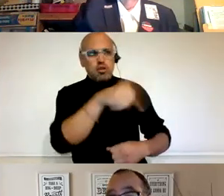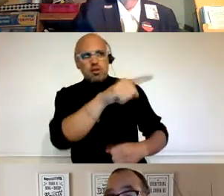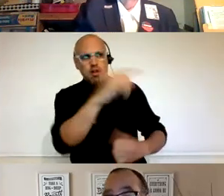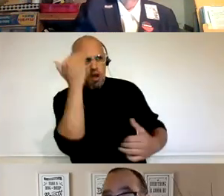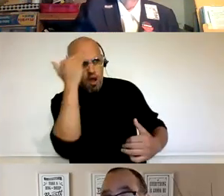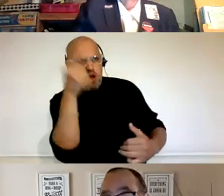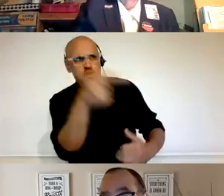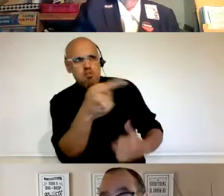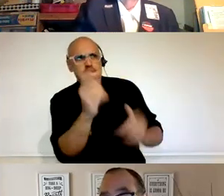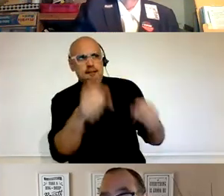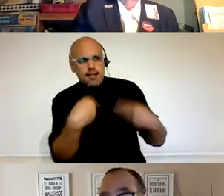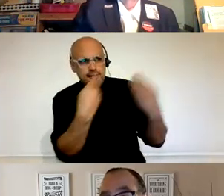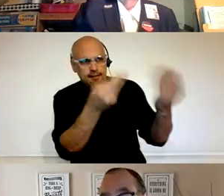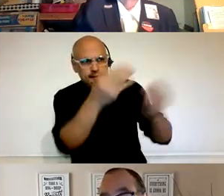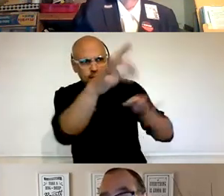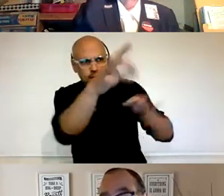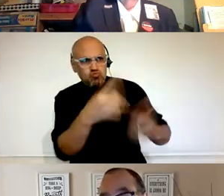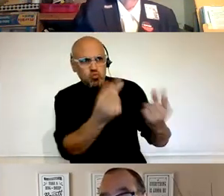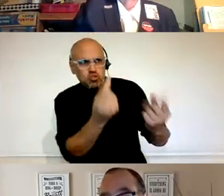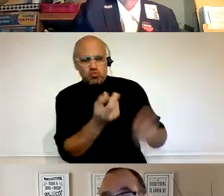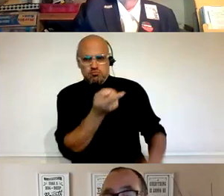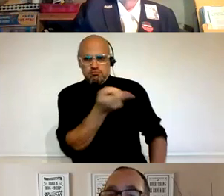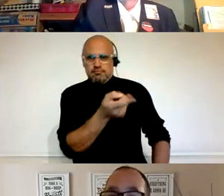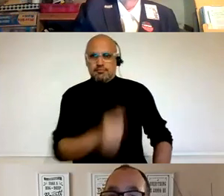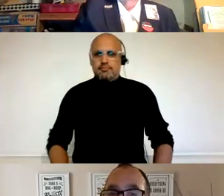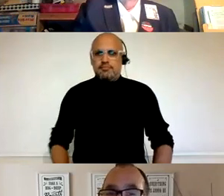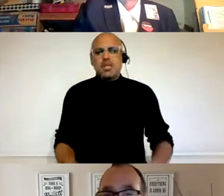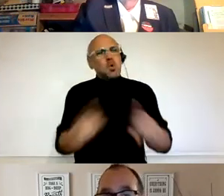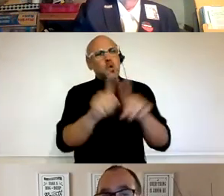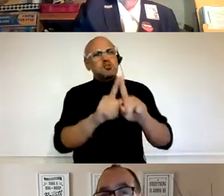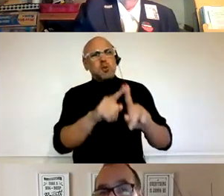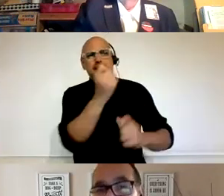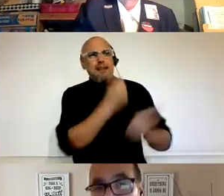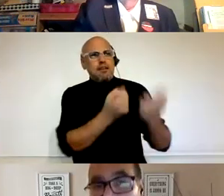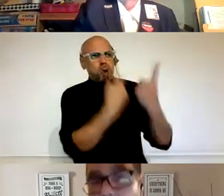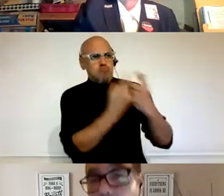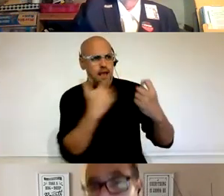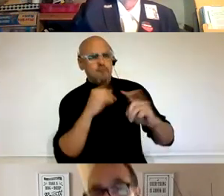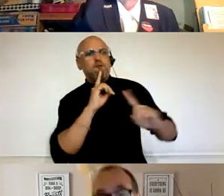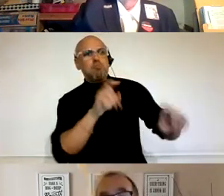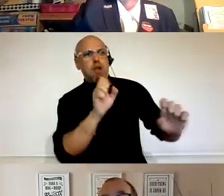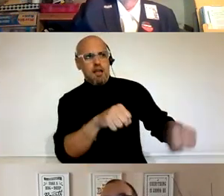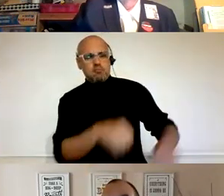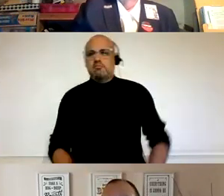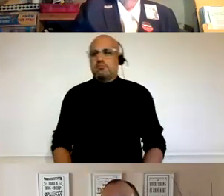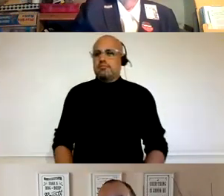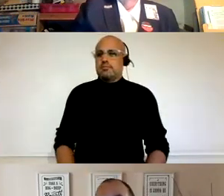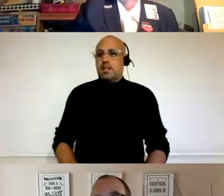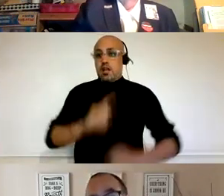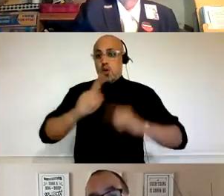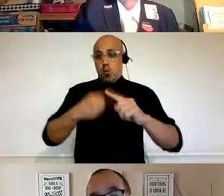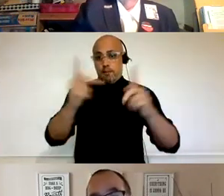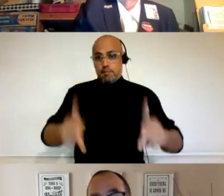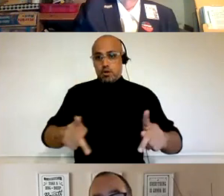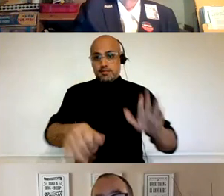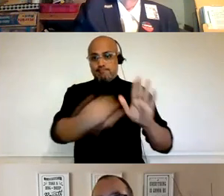aware, and we're able to give them the instructions and directions that they may need, as well as answer any questions that they may have. Once a person is identified